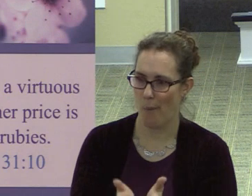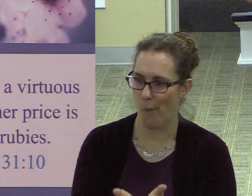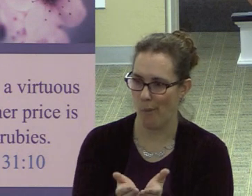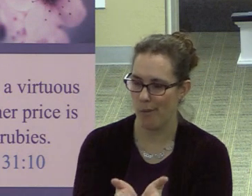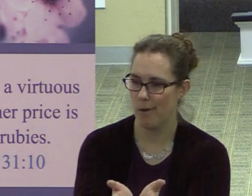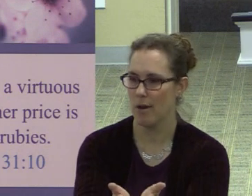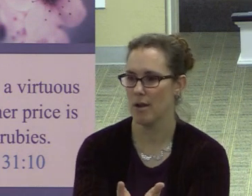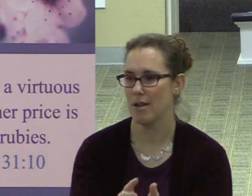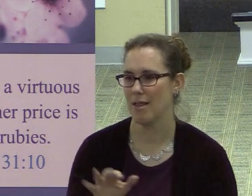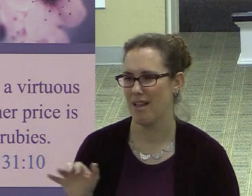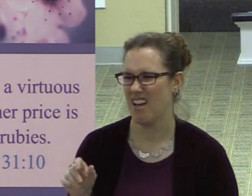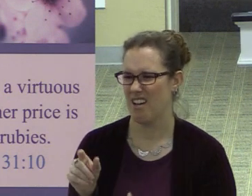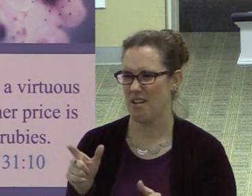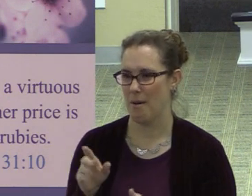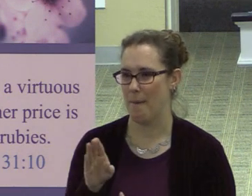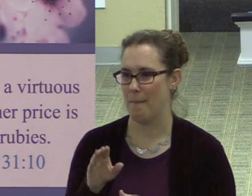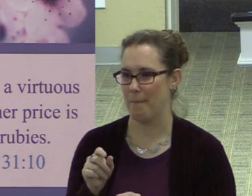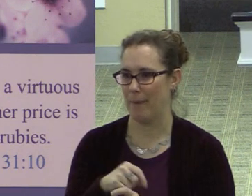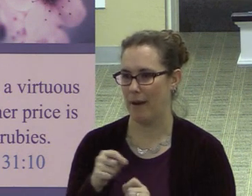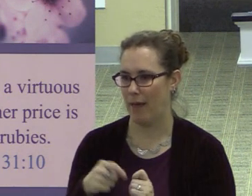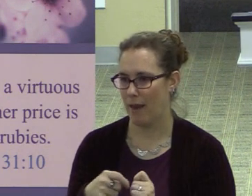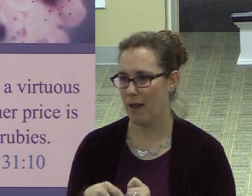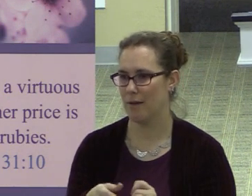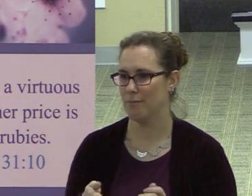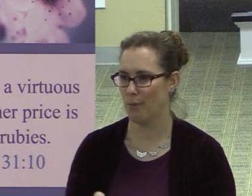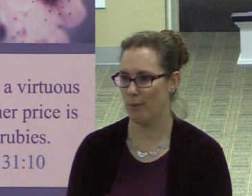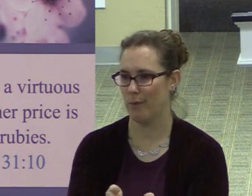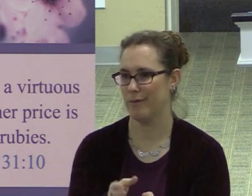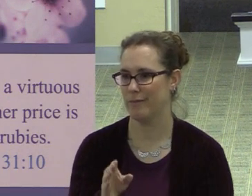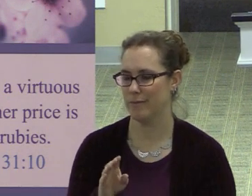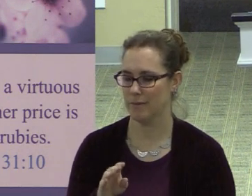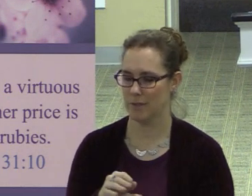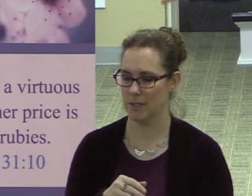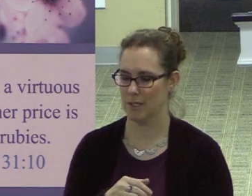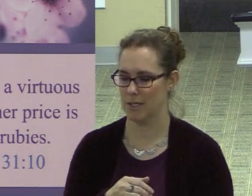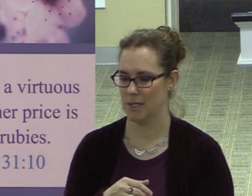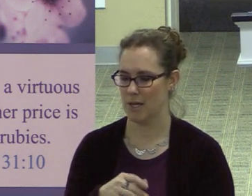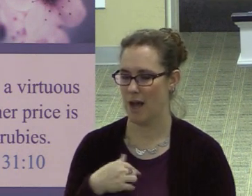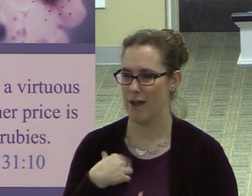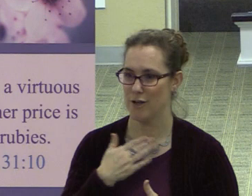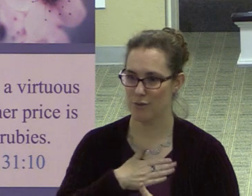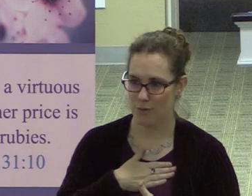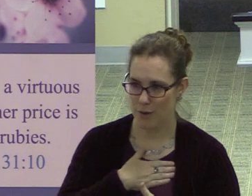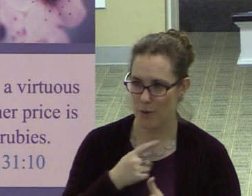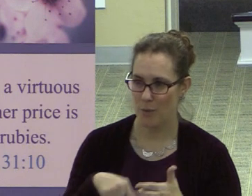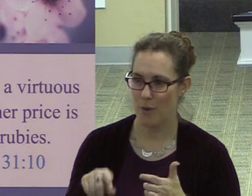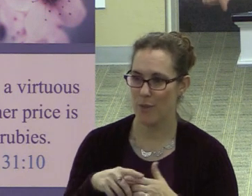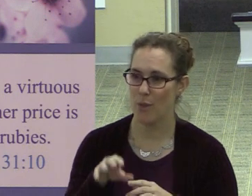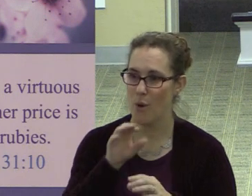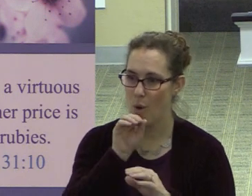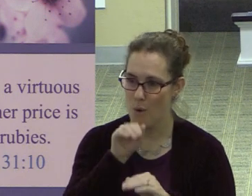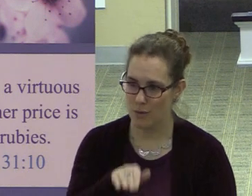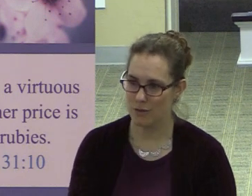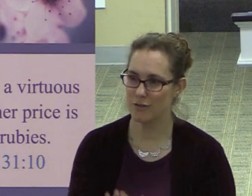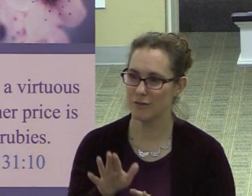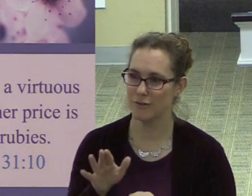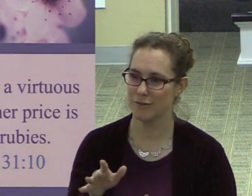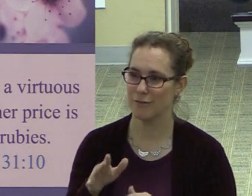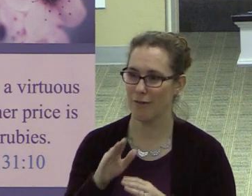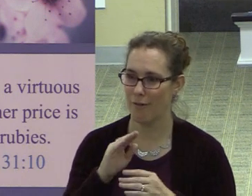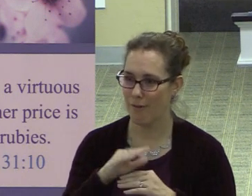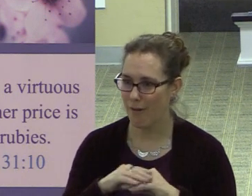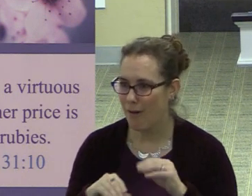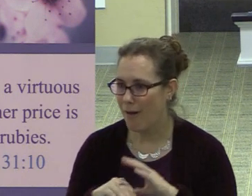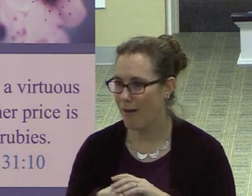just little banana boat. 40 horse motors, all that's on it. And I always enjoyed it when the ocean was calm. I mean, the dolphins would come out. They'd do